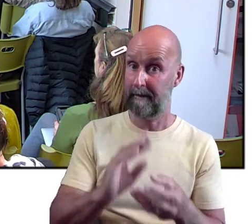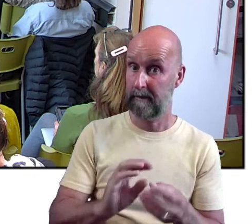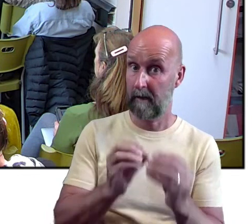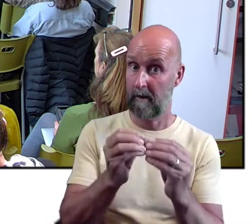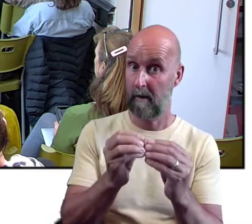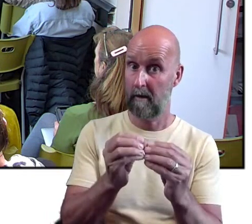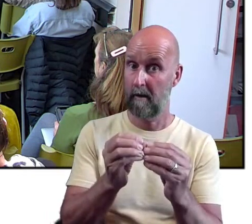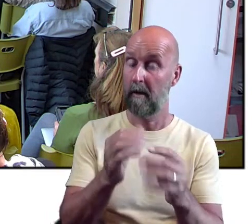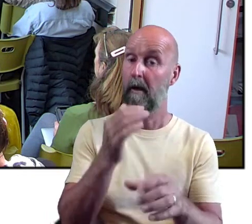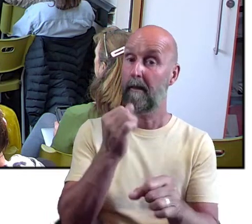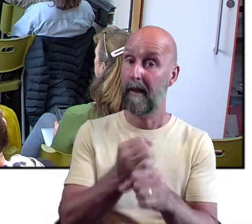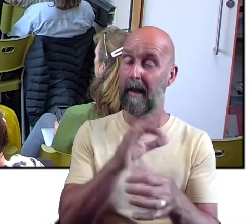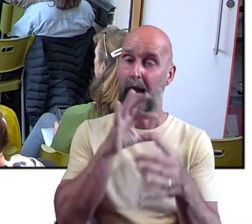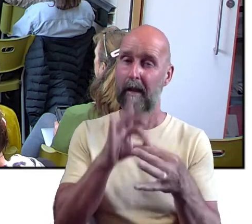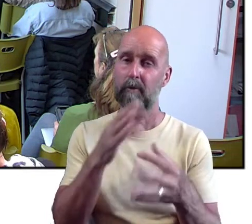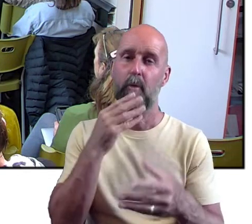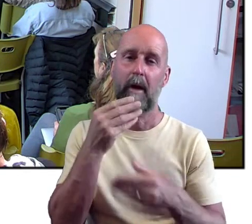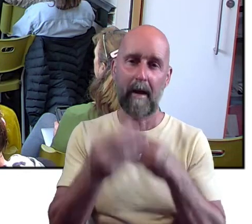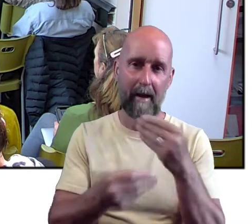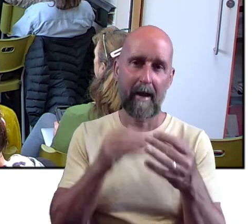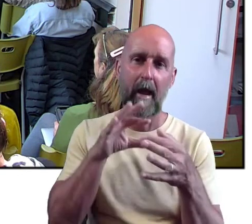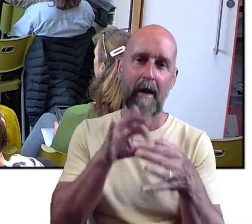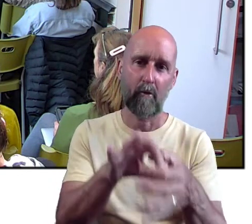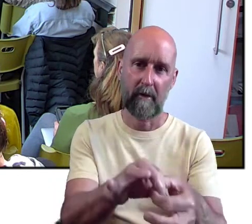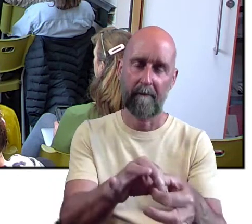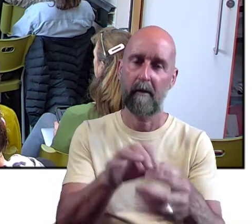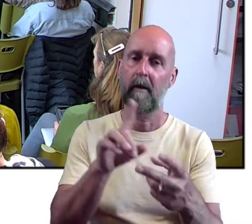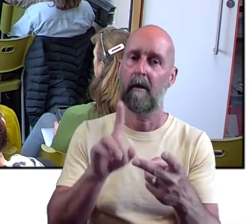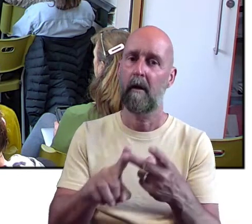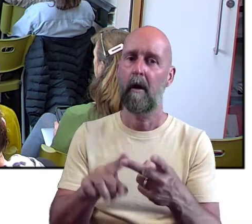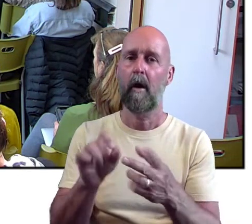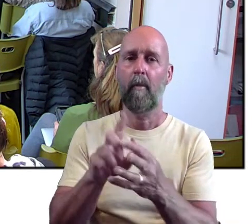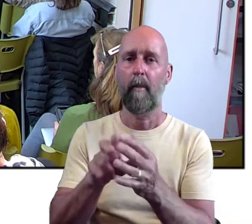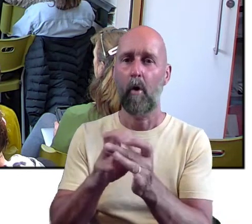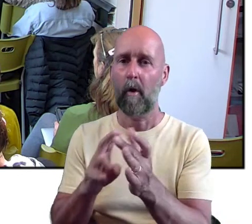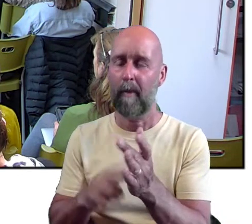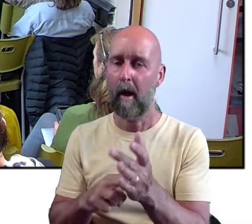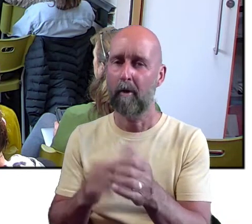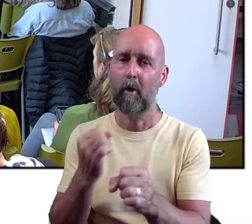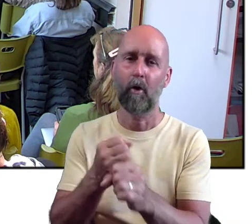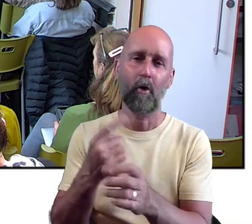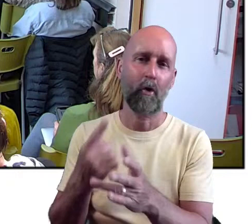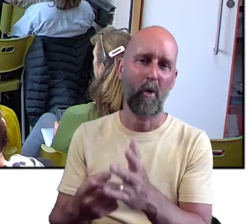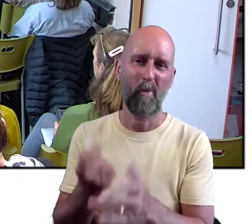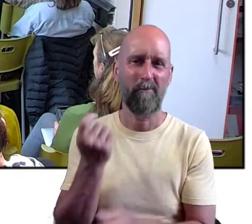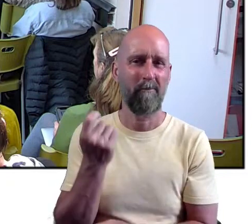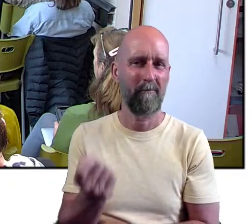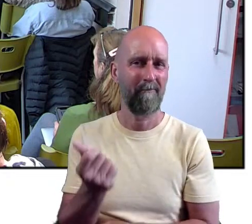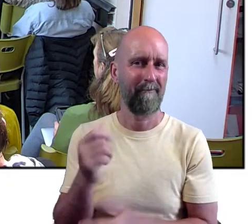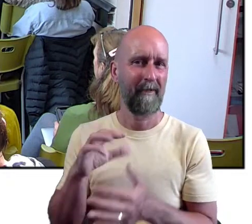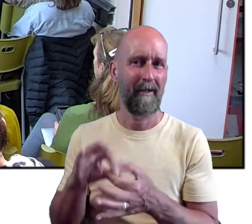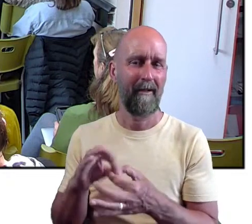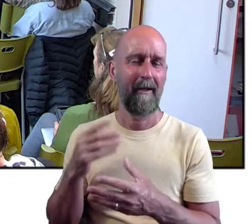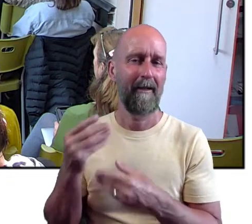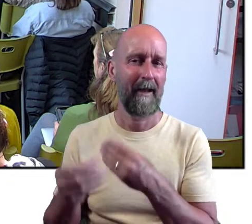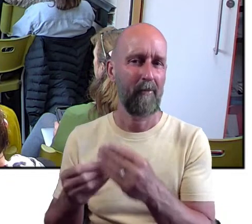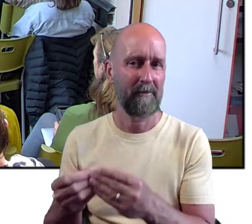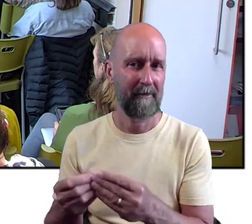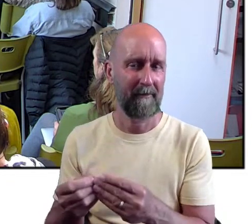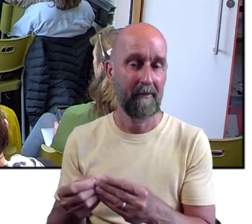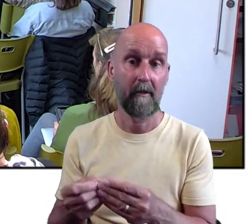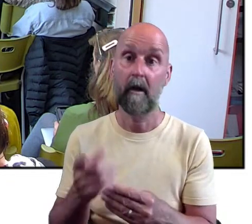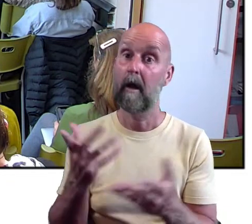strong narrative components. Yes. And then you've got something like Pokemon Go, which really doesn't have much of a narrative. Yes. Do you think place-based